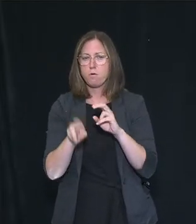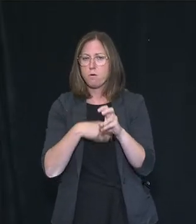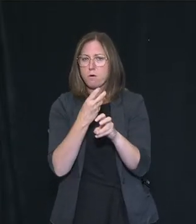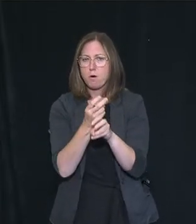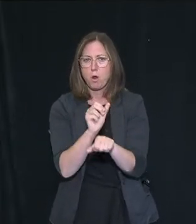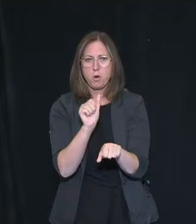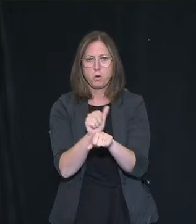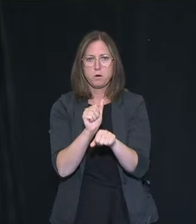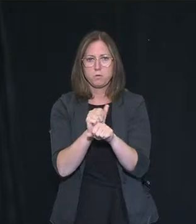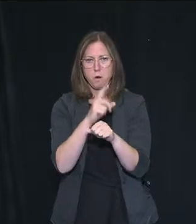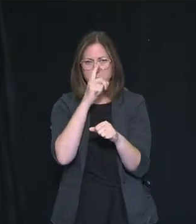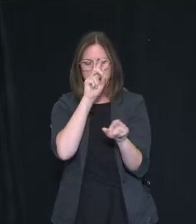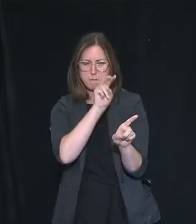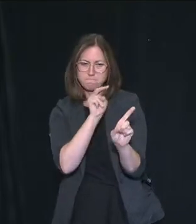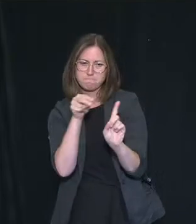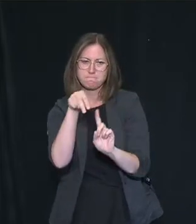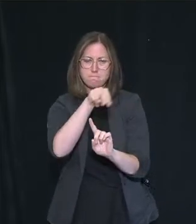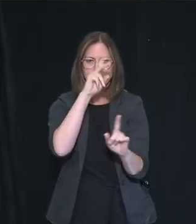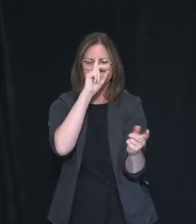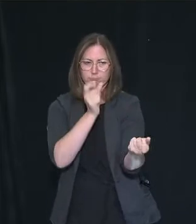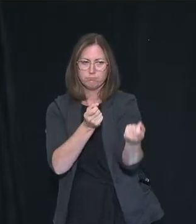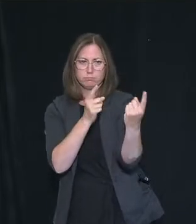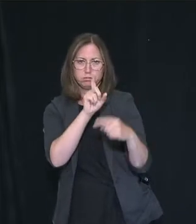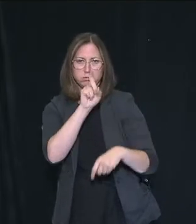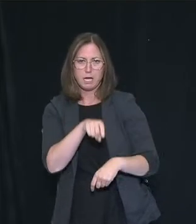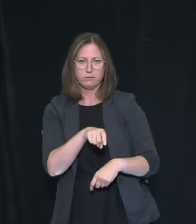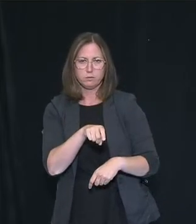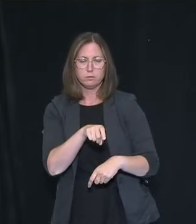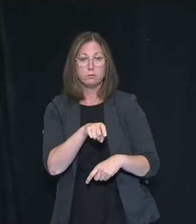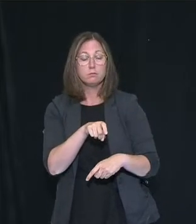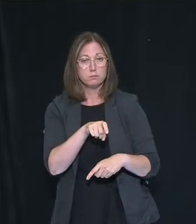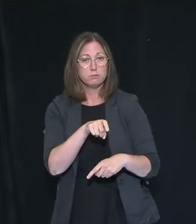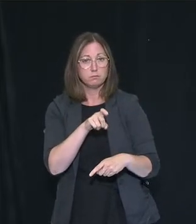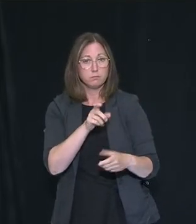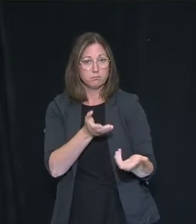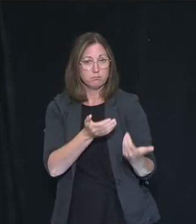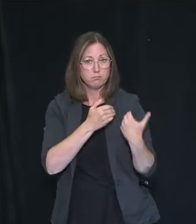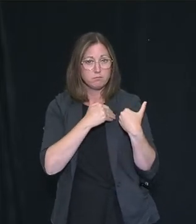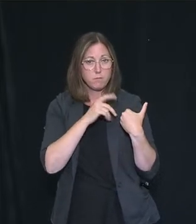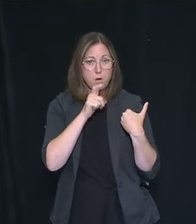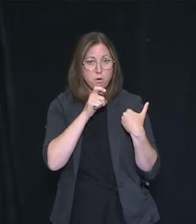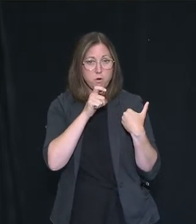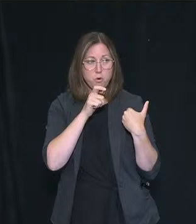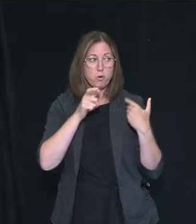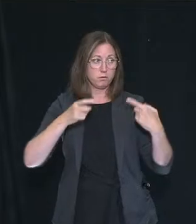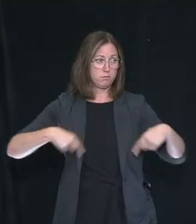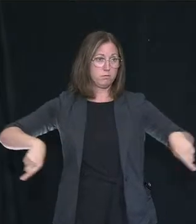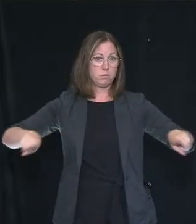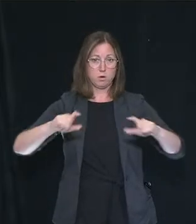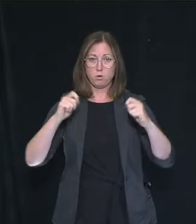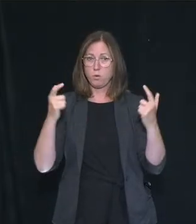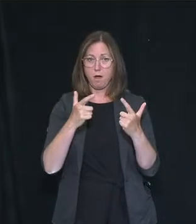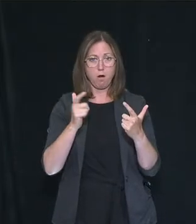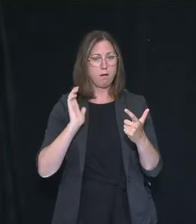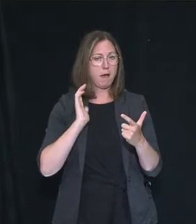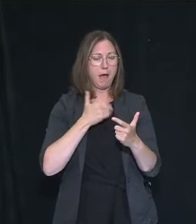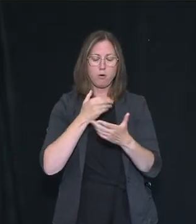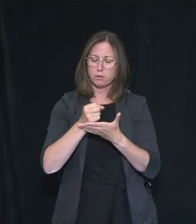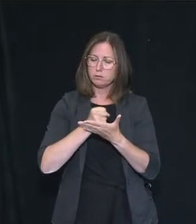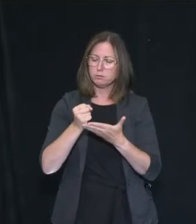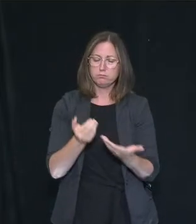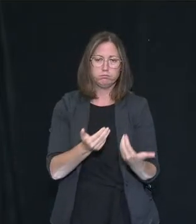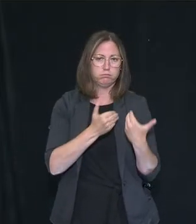understanding. That work falls to each and every one of us, our sacred responsibility.